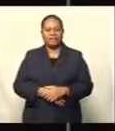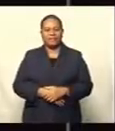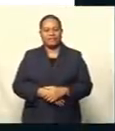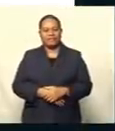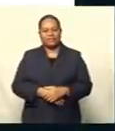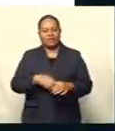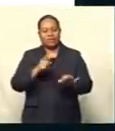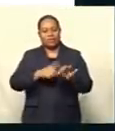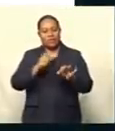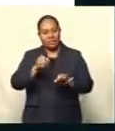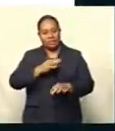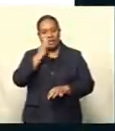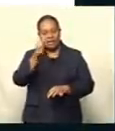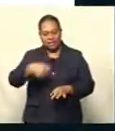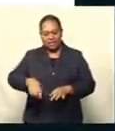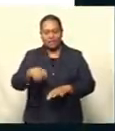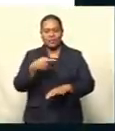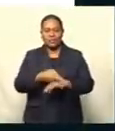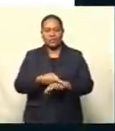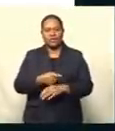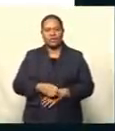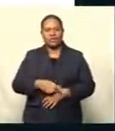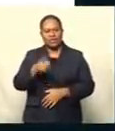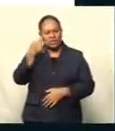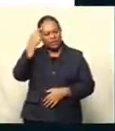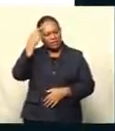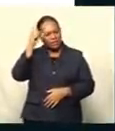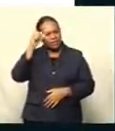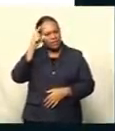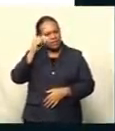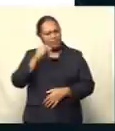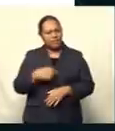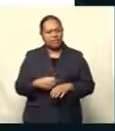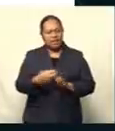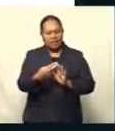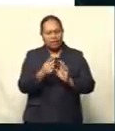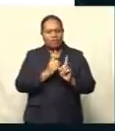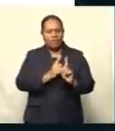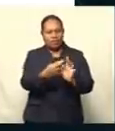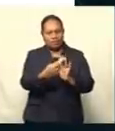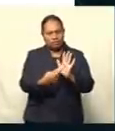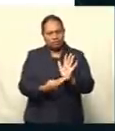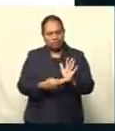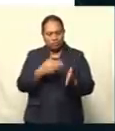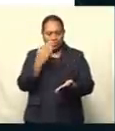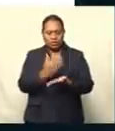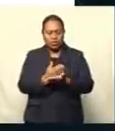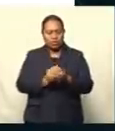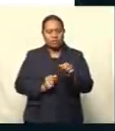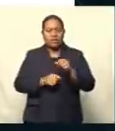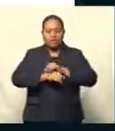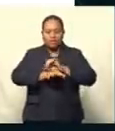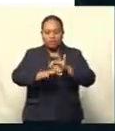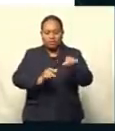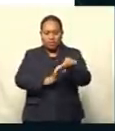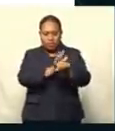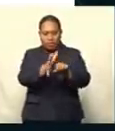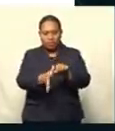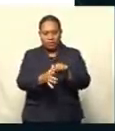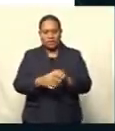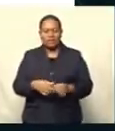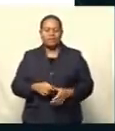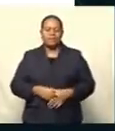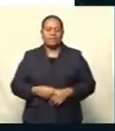poll question, this week we are asking, do you think Fijians are abiding by restrictions to curb the spread of COVID-19? Visit our FBC